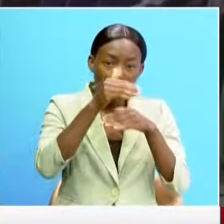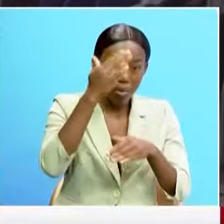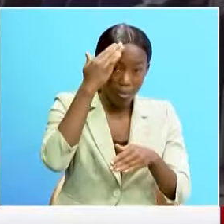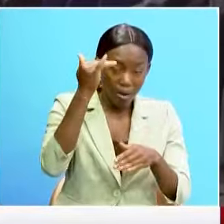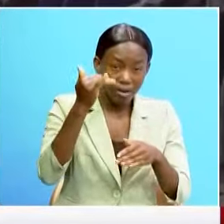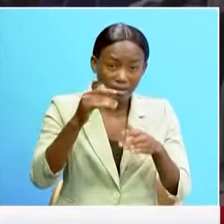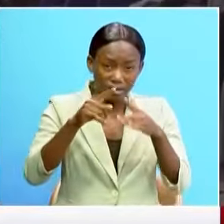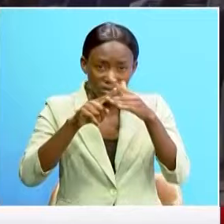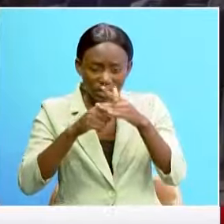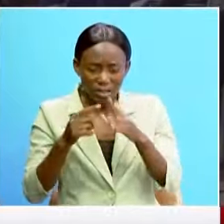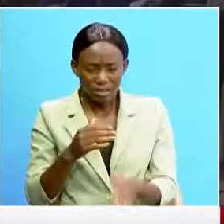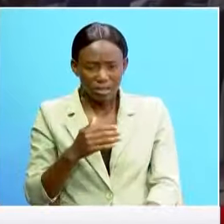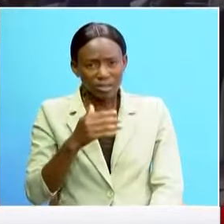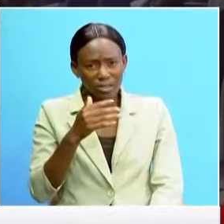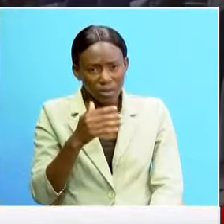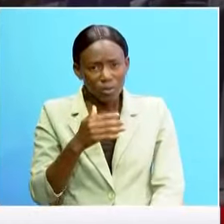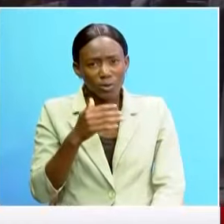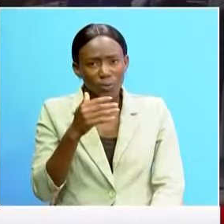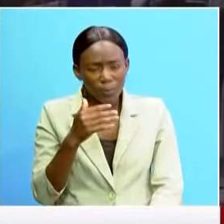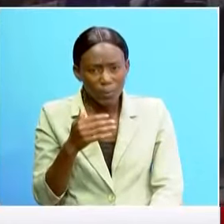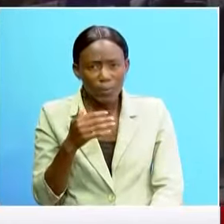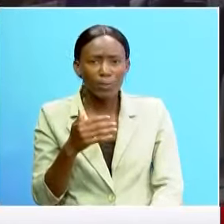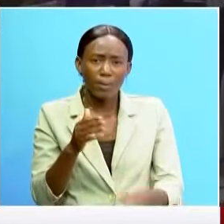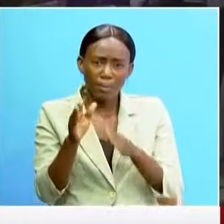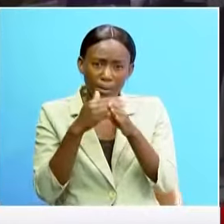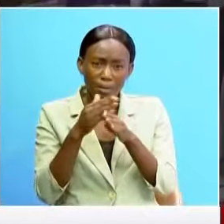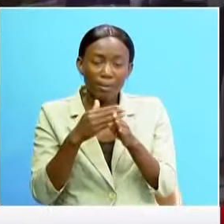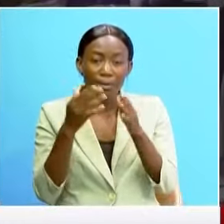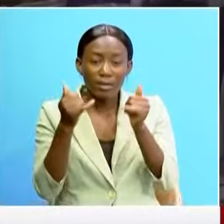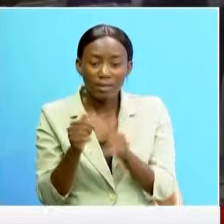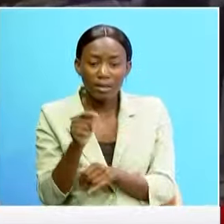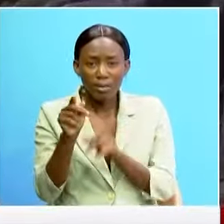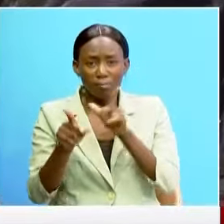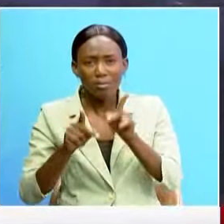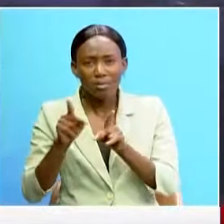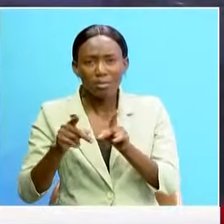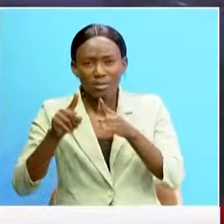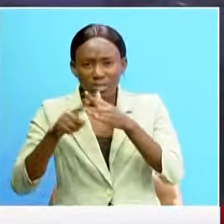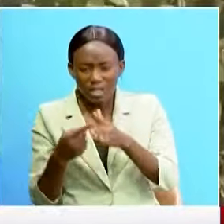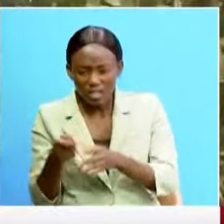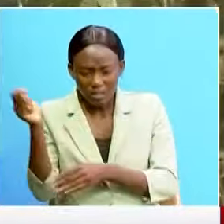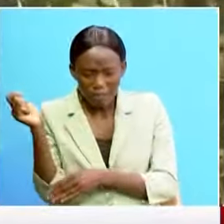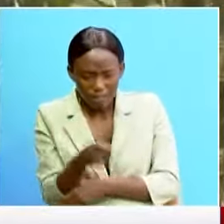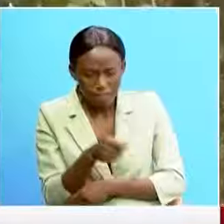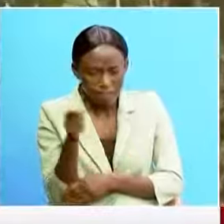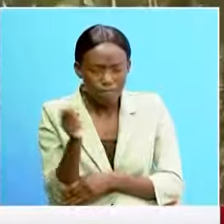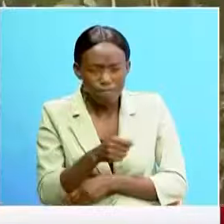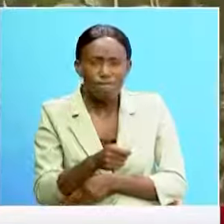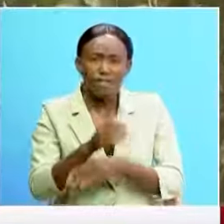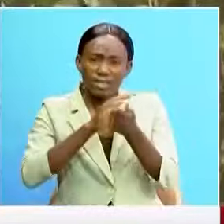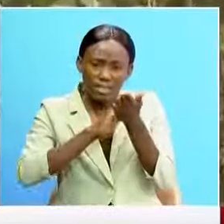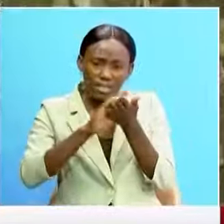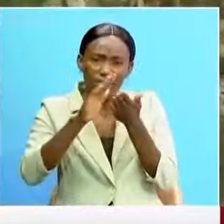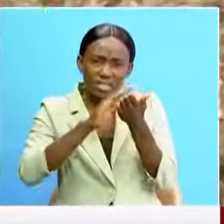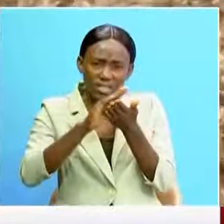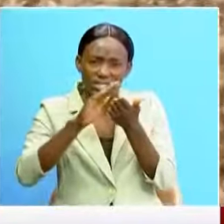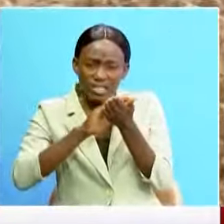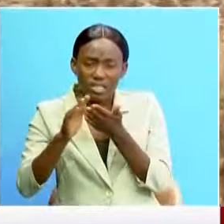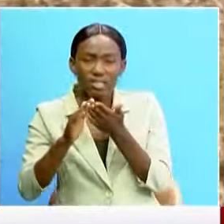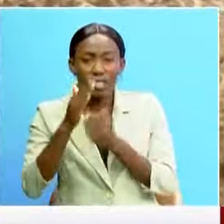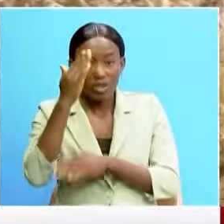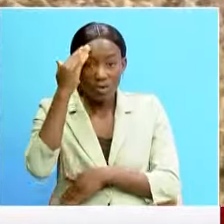trading. The farmers will embark on slashing of 6,000 hectares of land, which includes agriculture fields and forests,